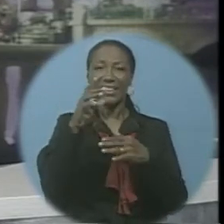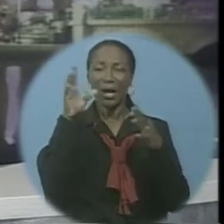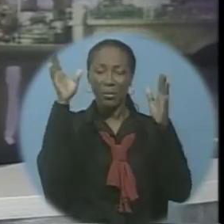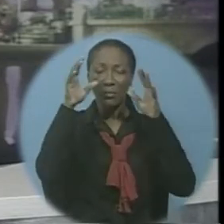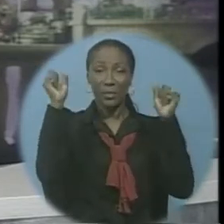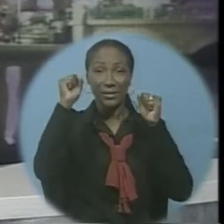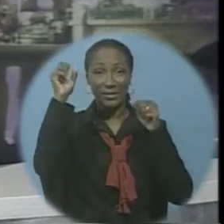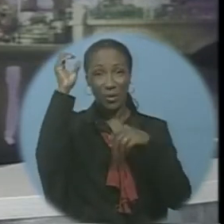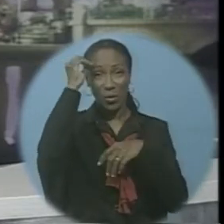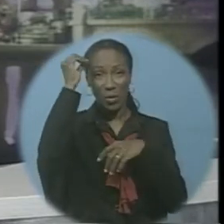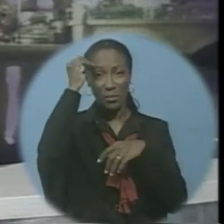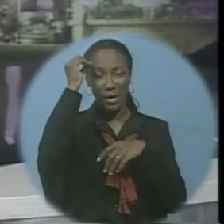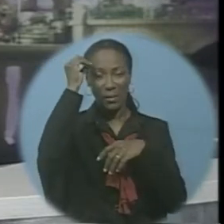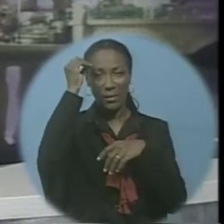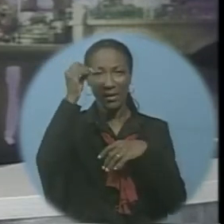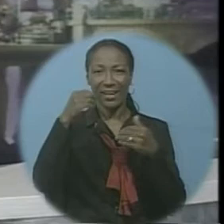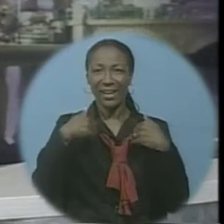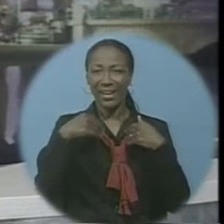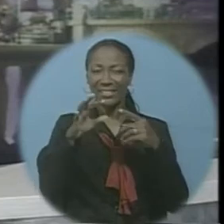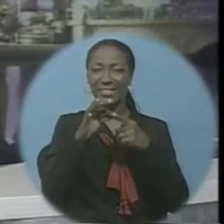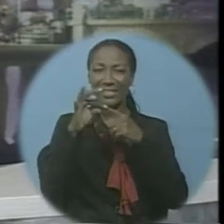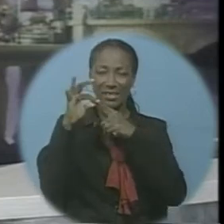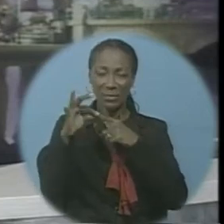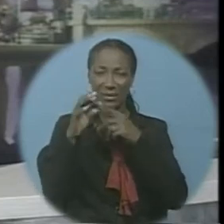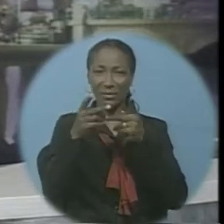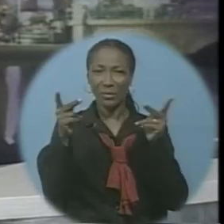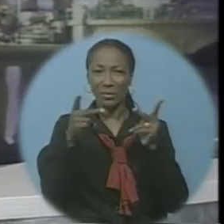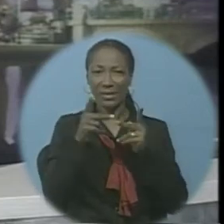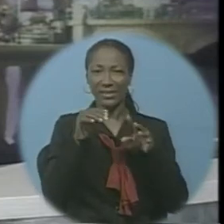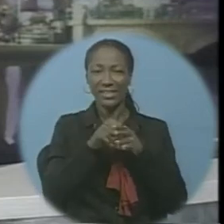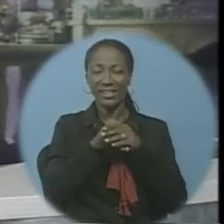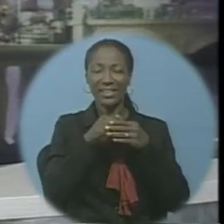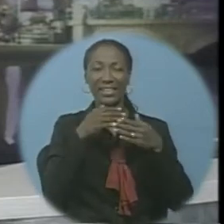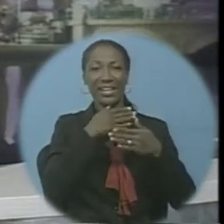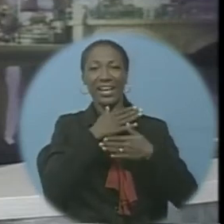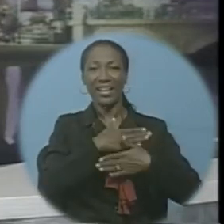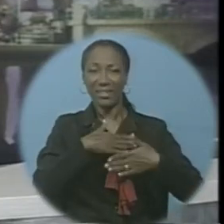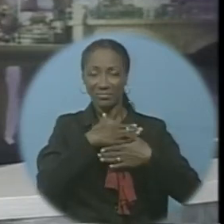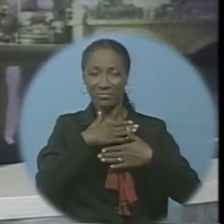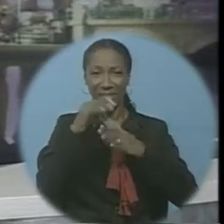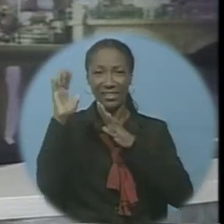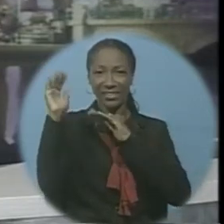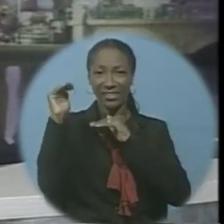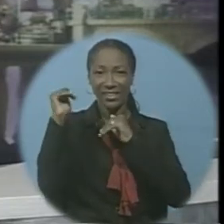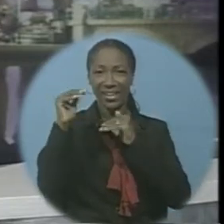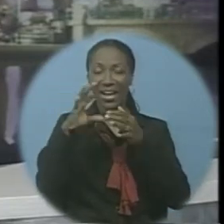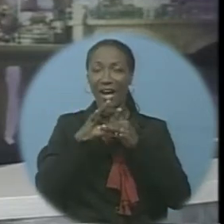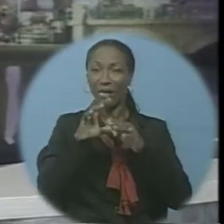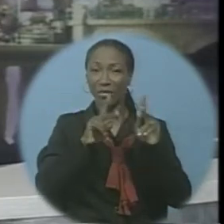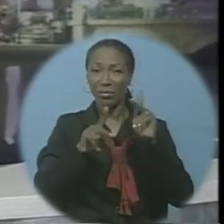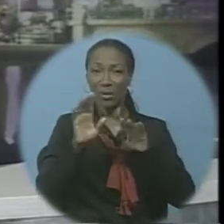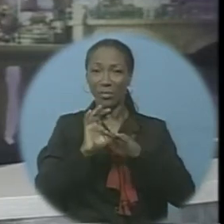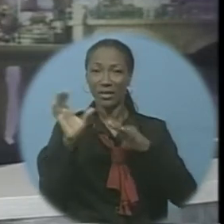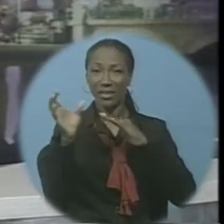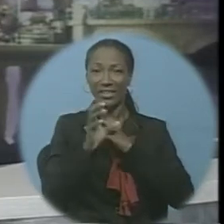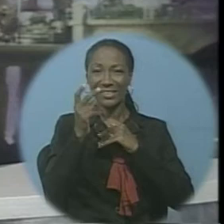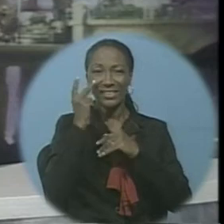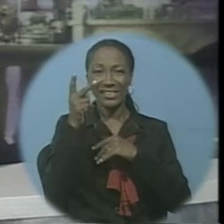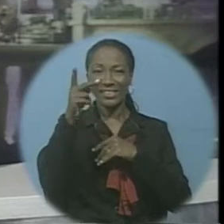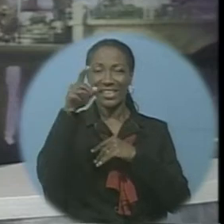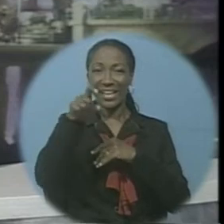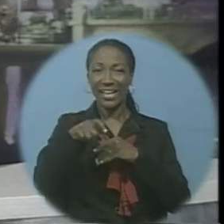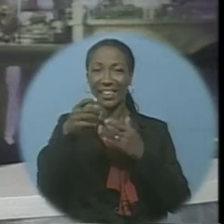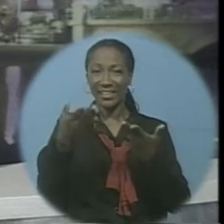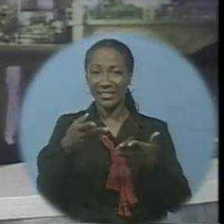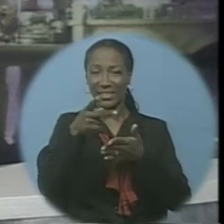the affections and expectations of the people of the region. He suggests Obama should see it as part of his legacy